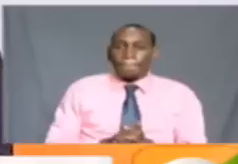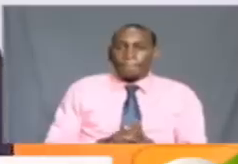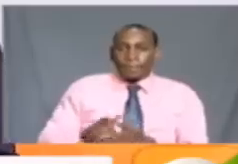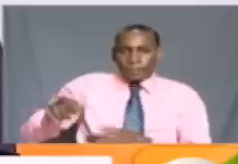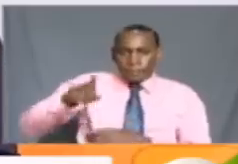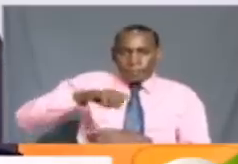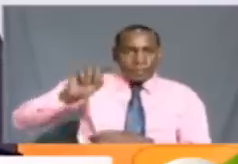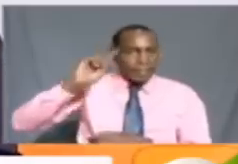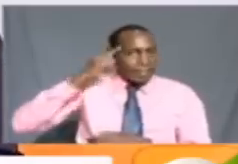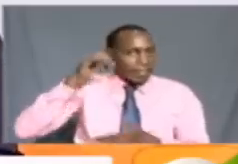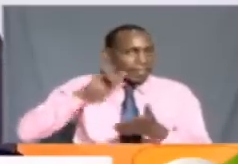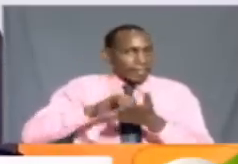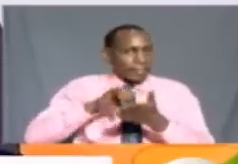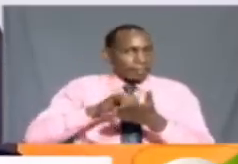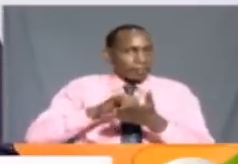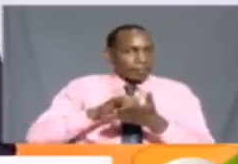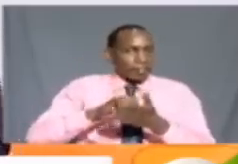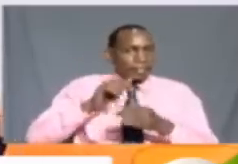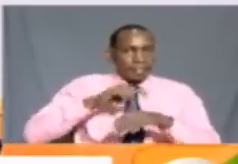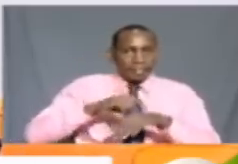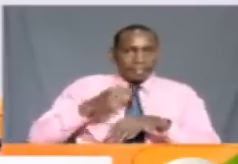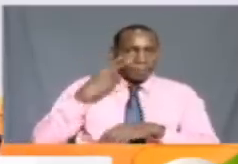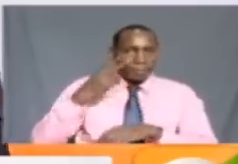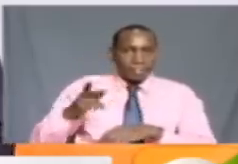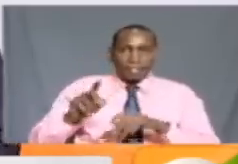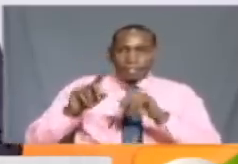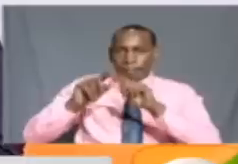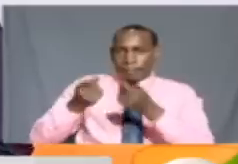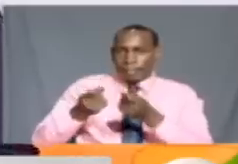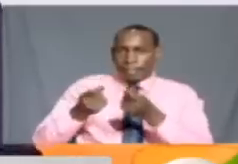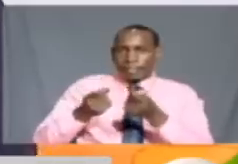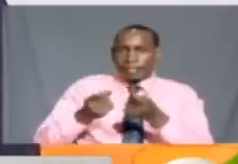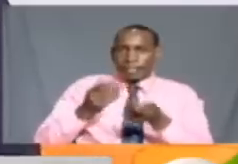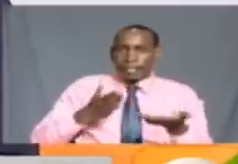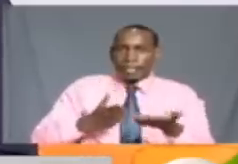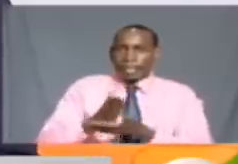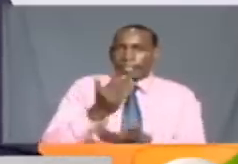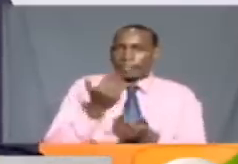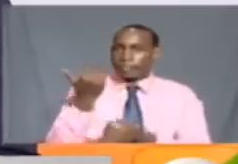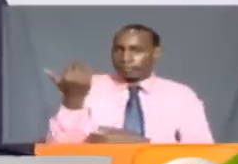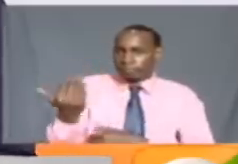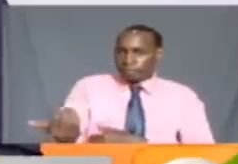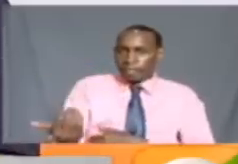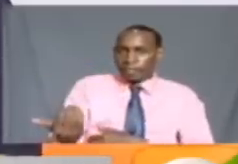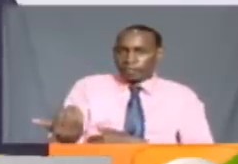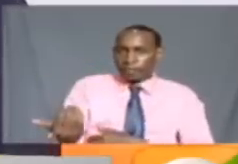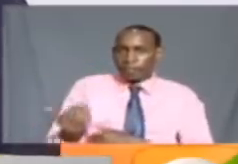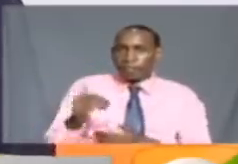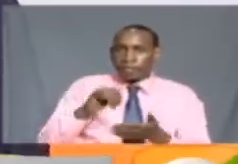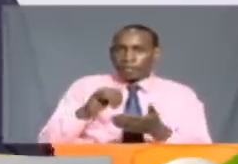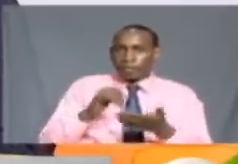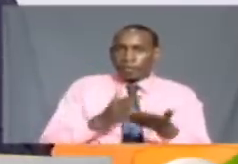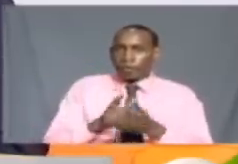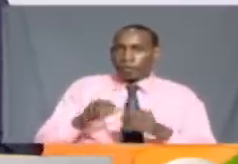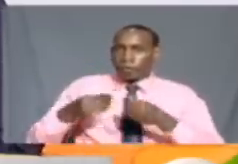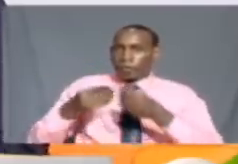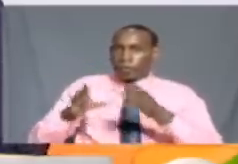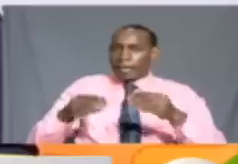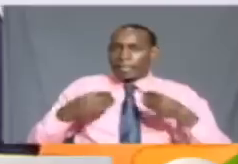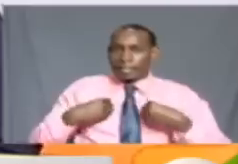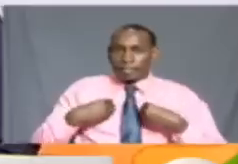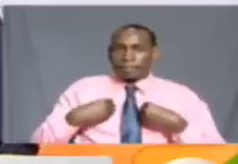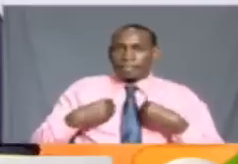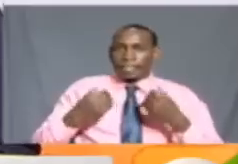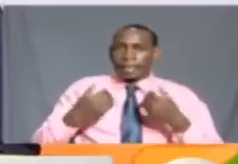think that we are not, because when we say we are violating the rights of the child by allowing them to have their sex at the